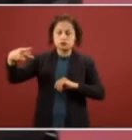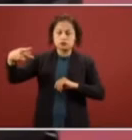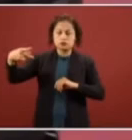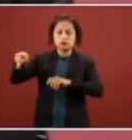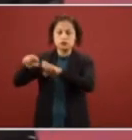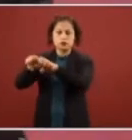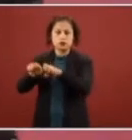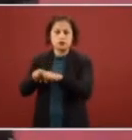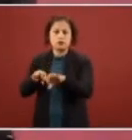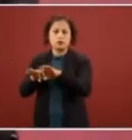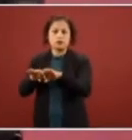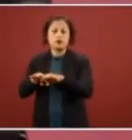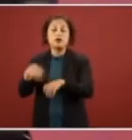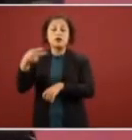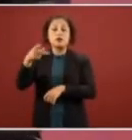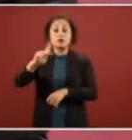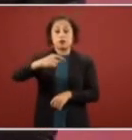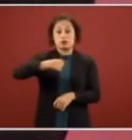proud